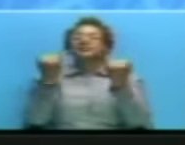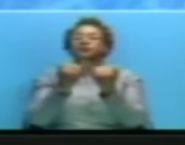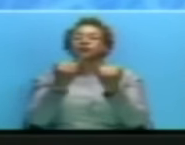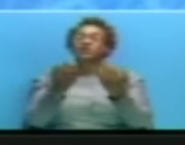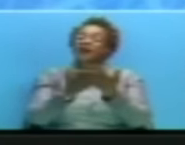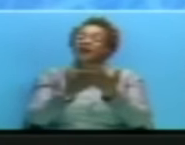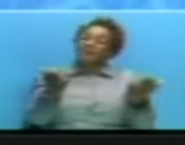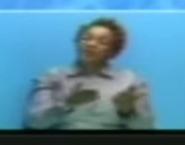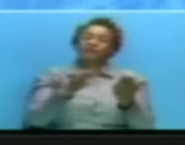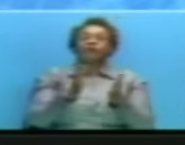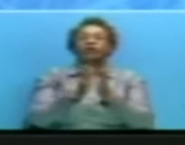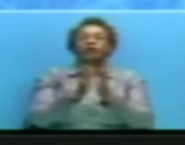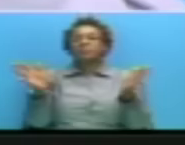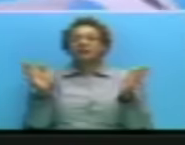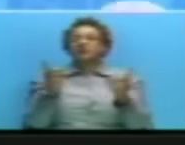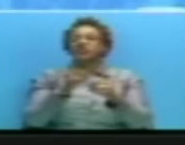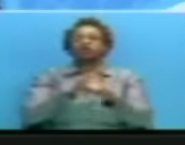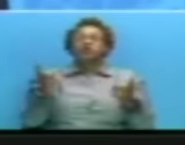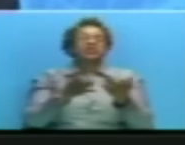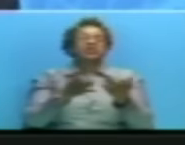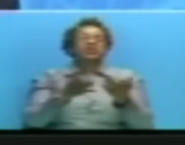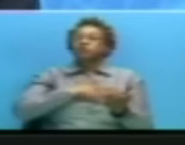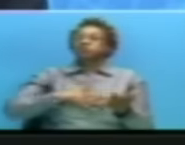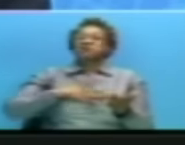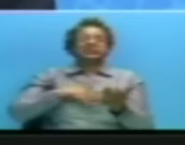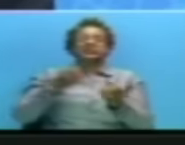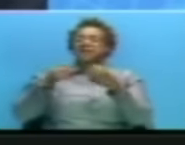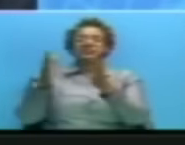the public. They don't exist to please activists and,